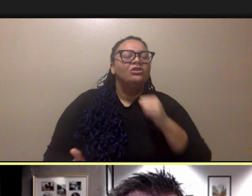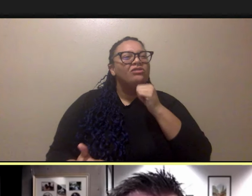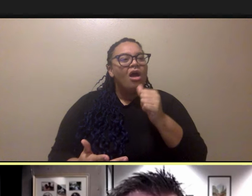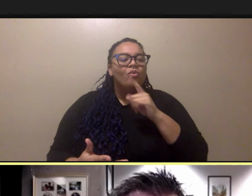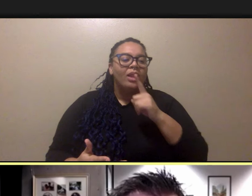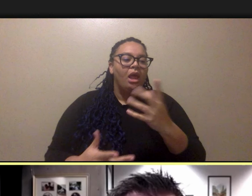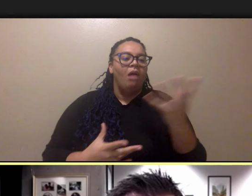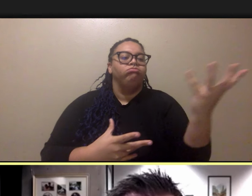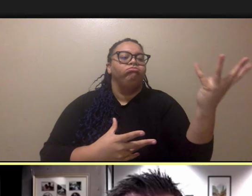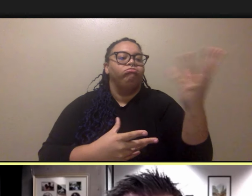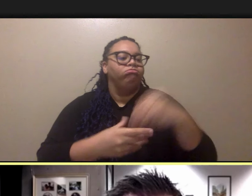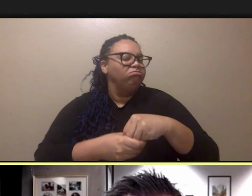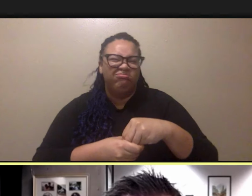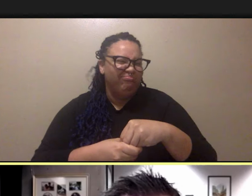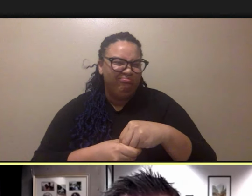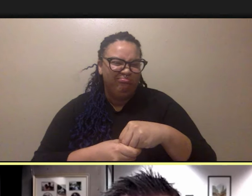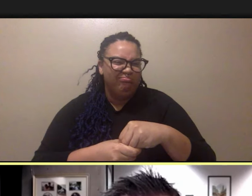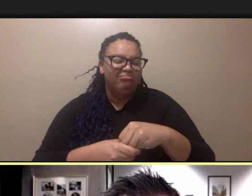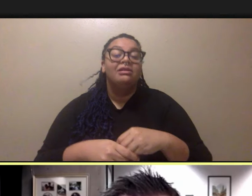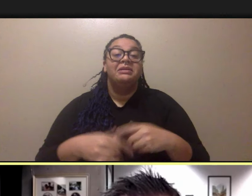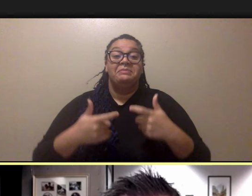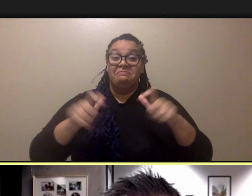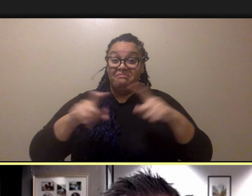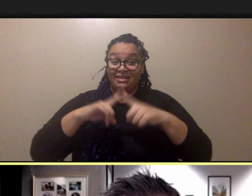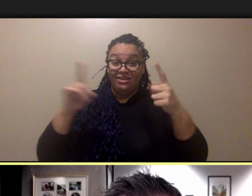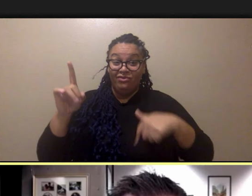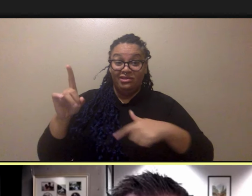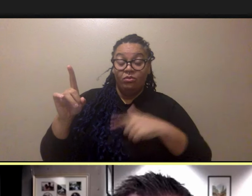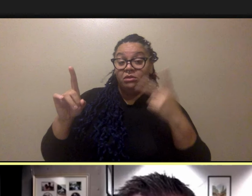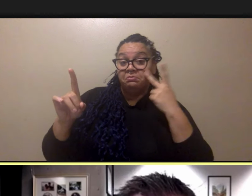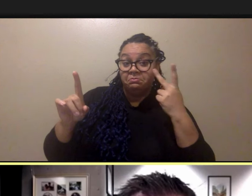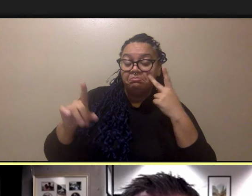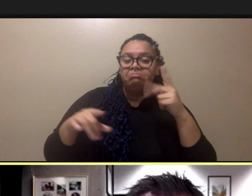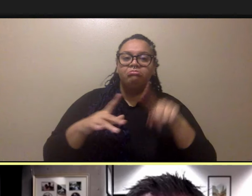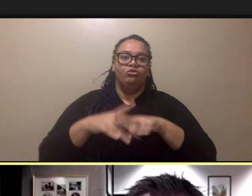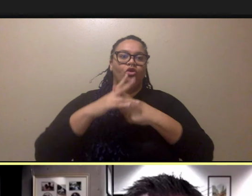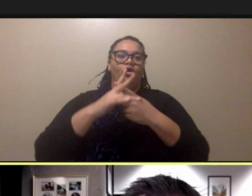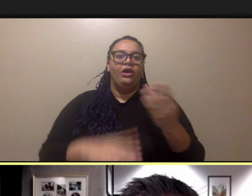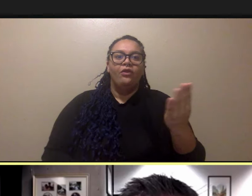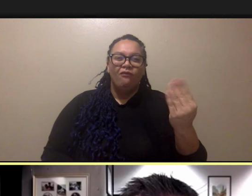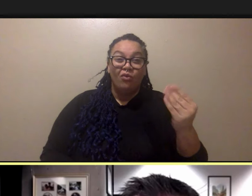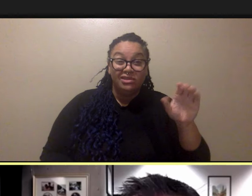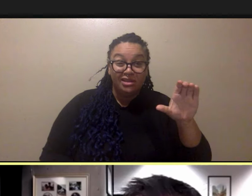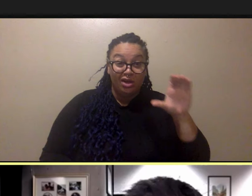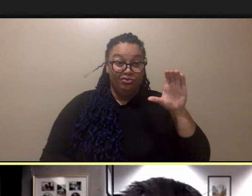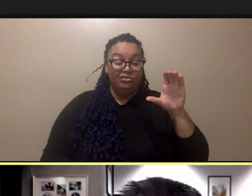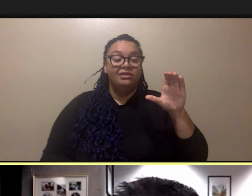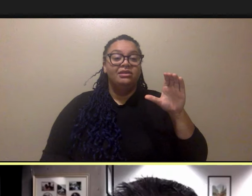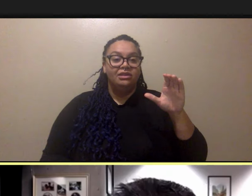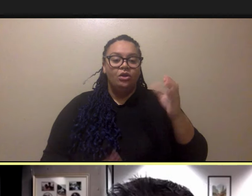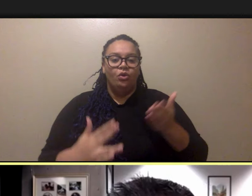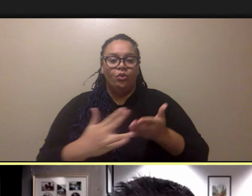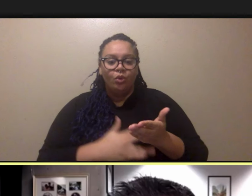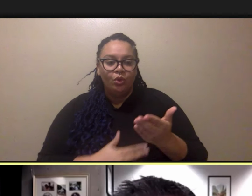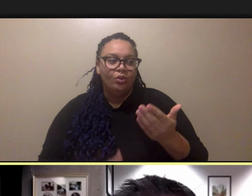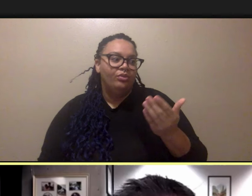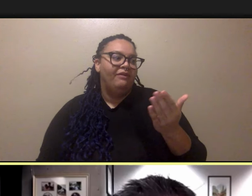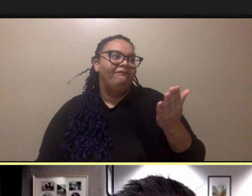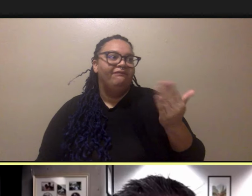all-encompassing. So the big difference that we see starting in the 1400s and continuing through 15, 16,